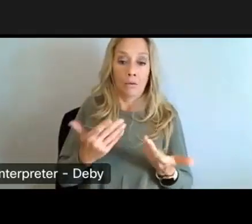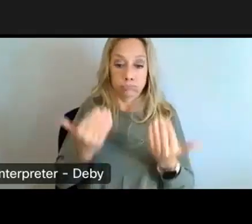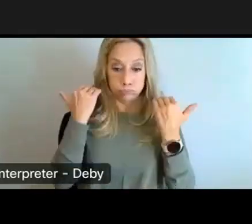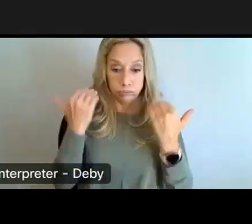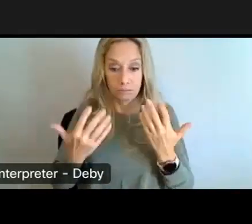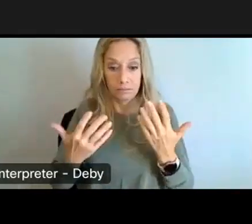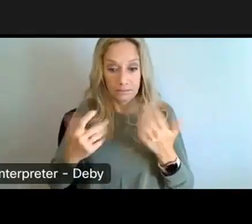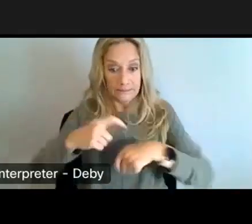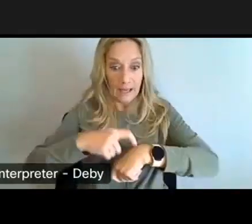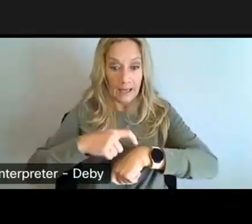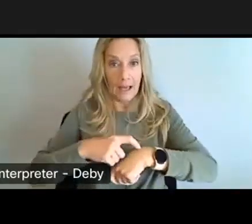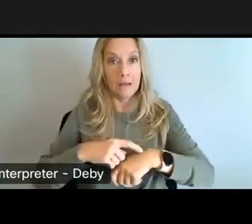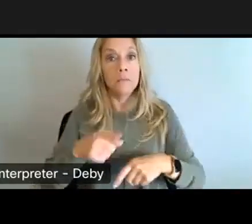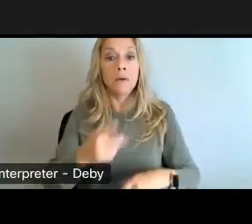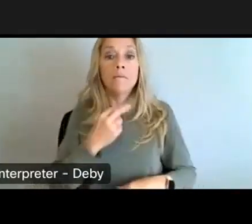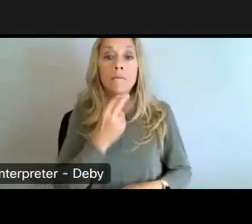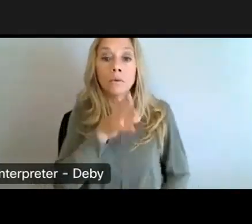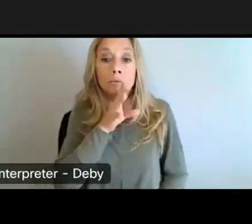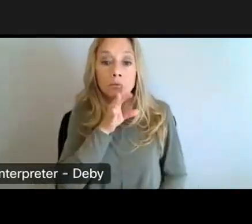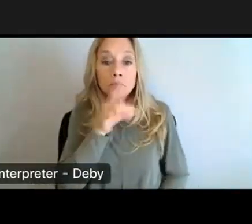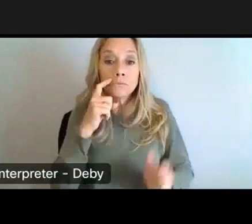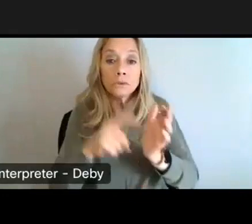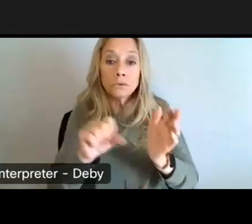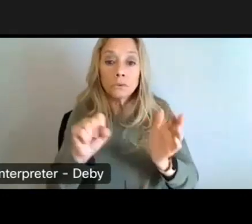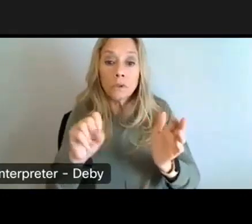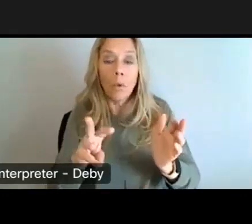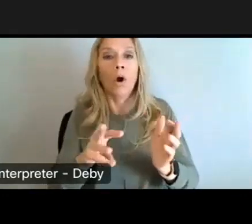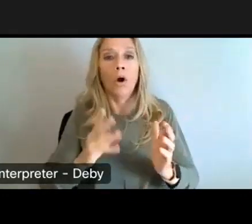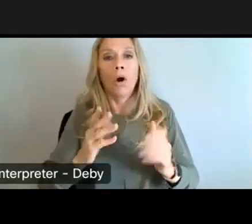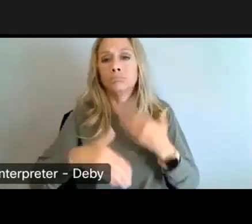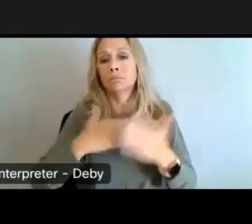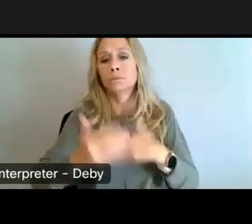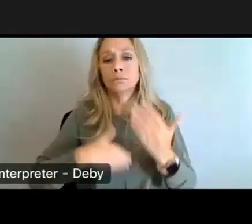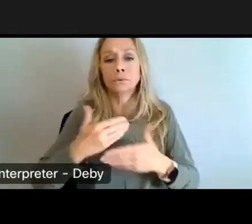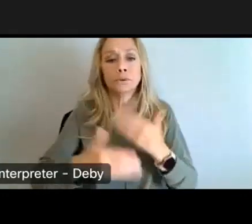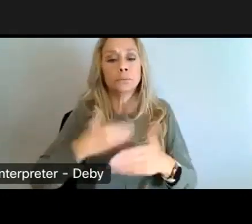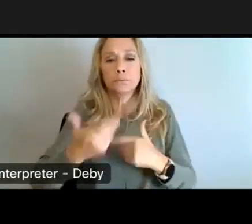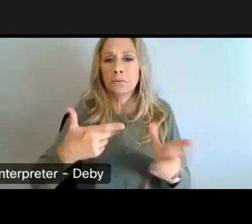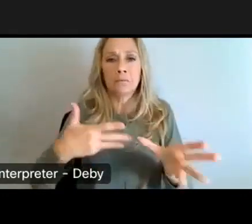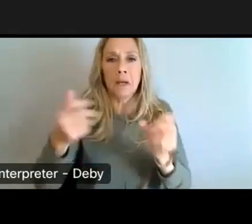So with that voice recognition software, I can knock them out a lot faster.